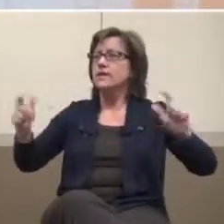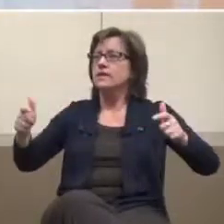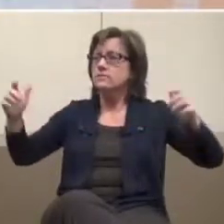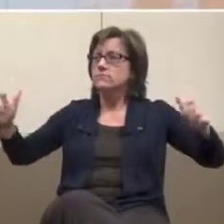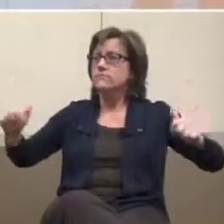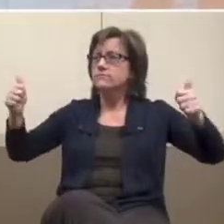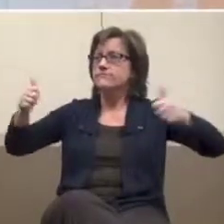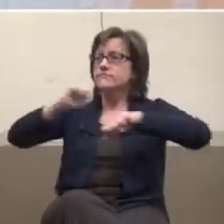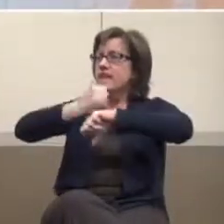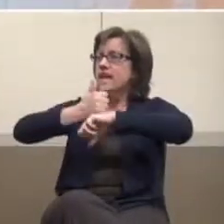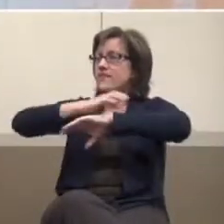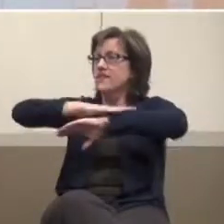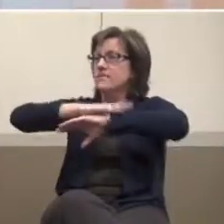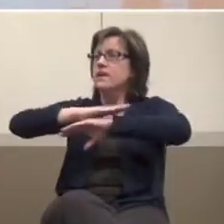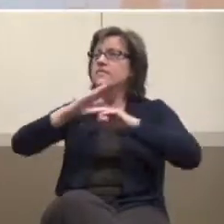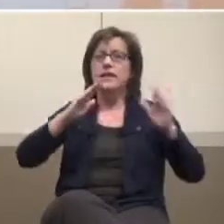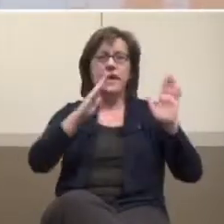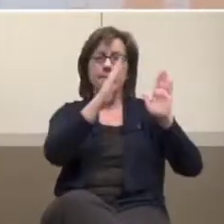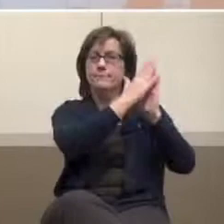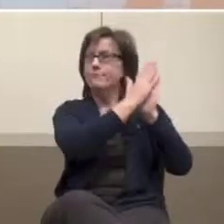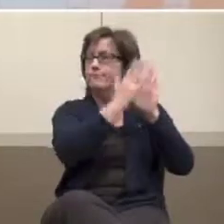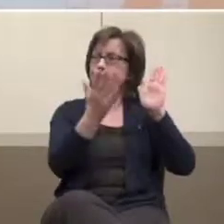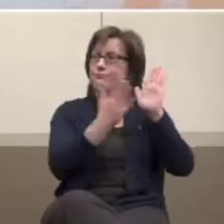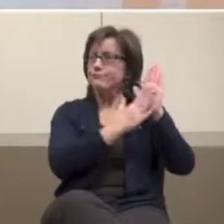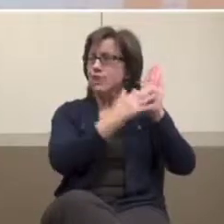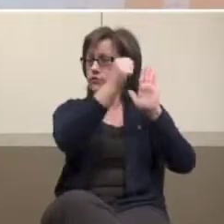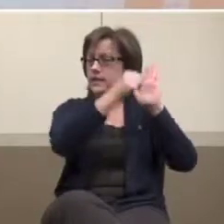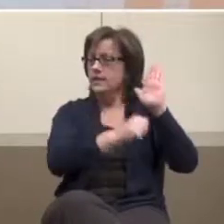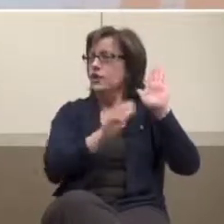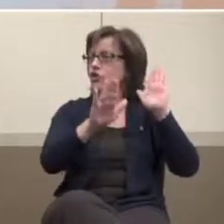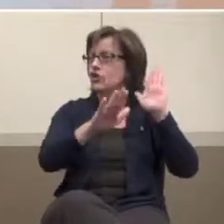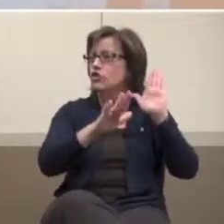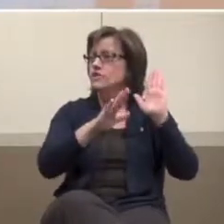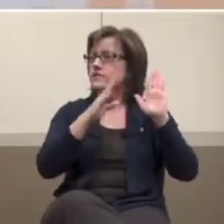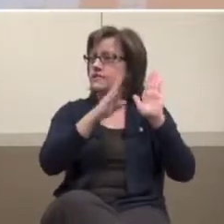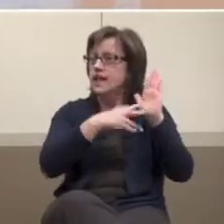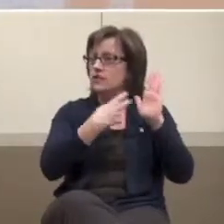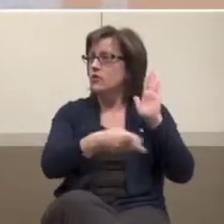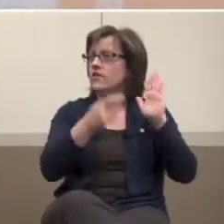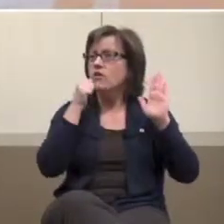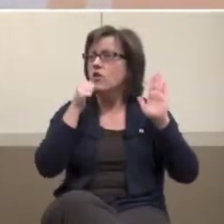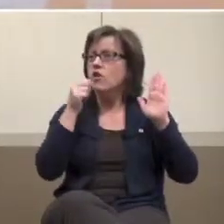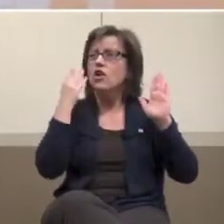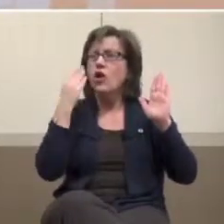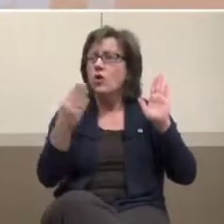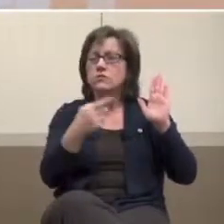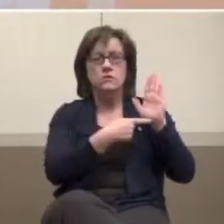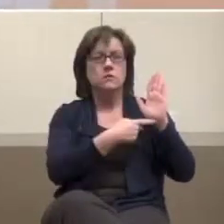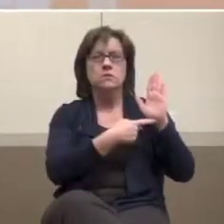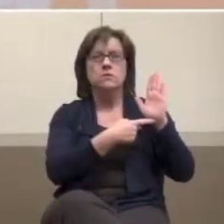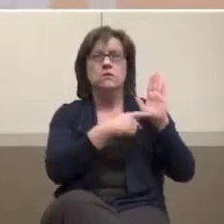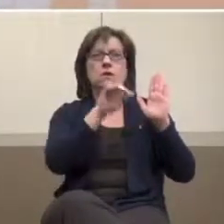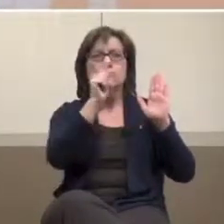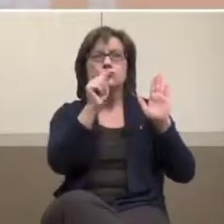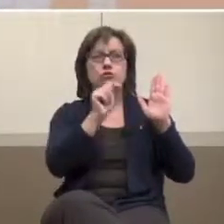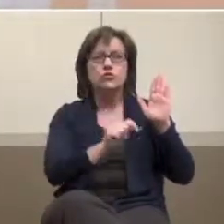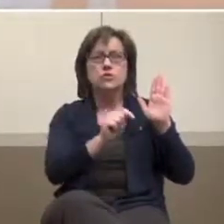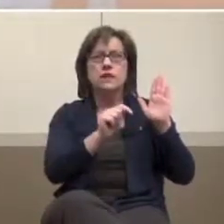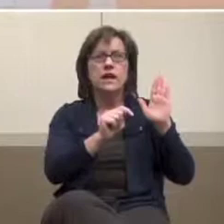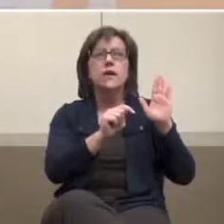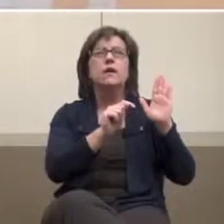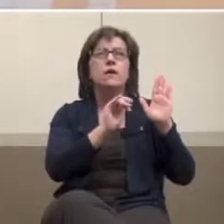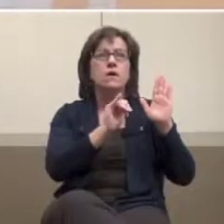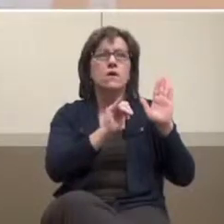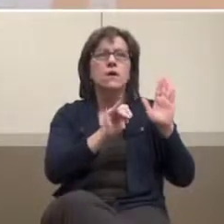had her schedule for the day on there, and that way she would know, like, Tuesday that there wasn't going to be any speech on Thursday,